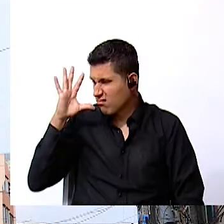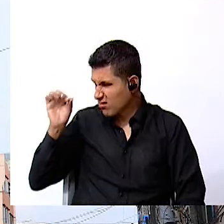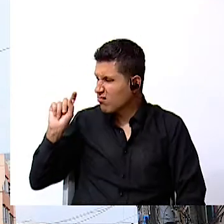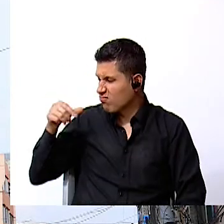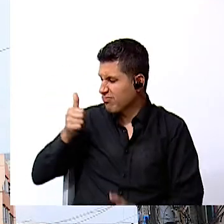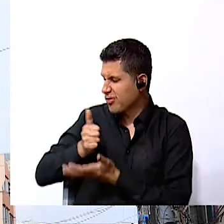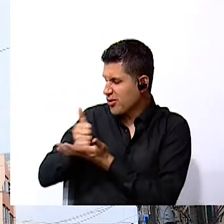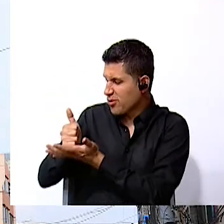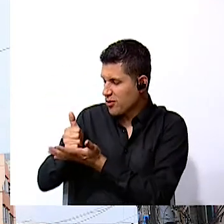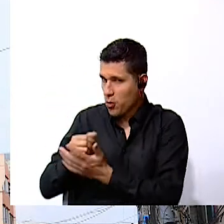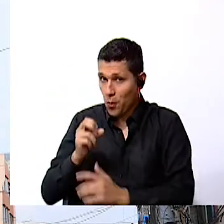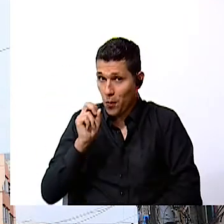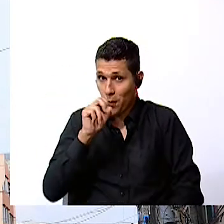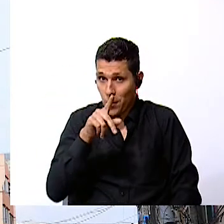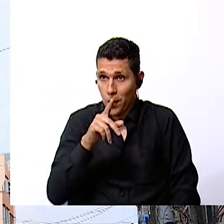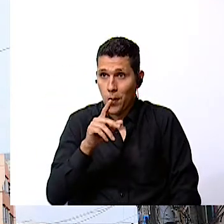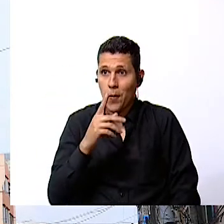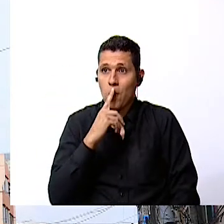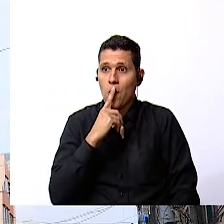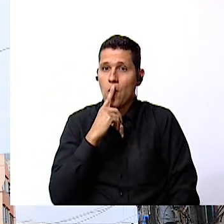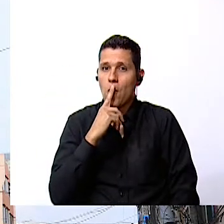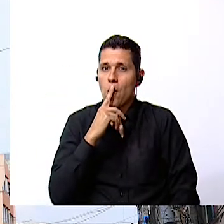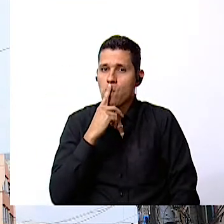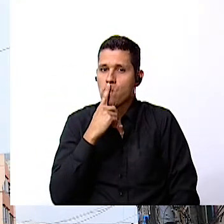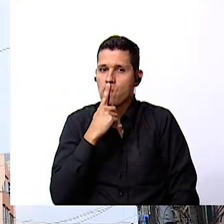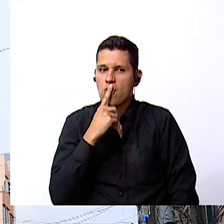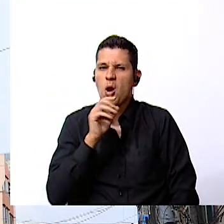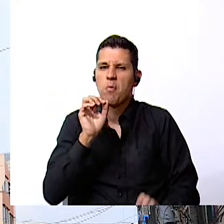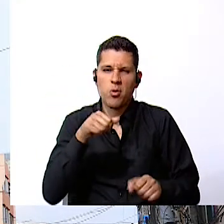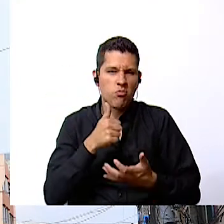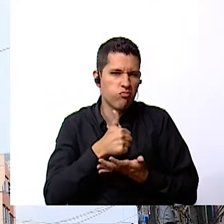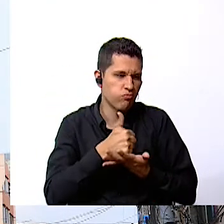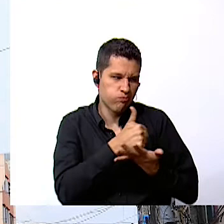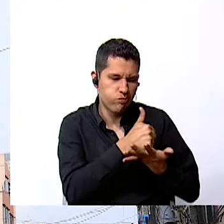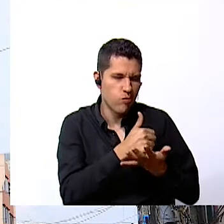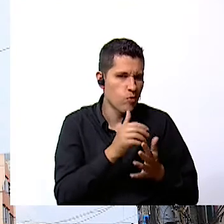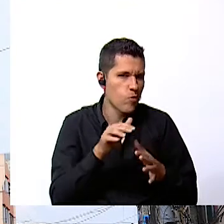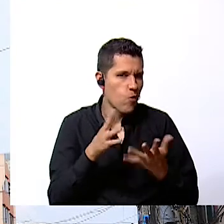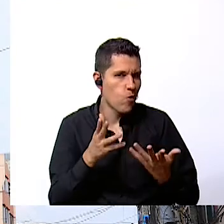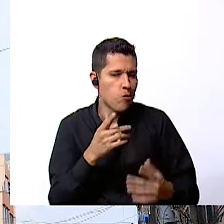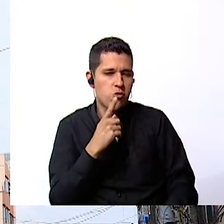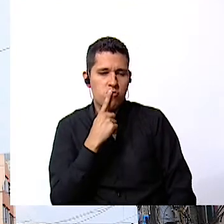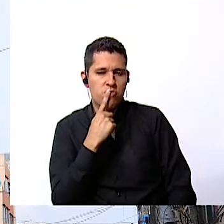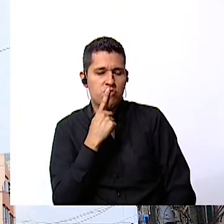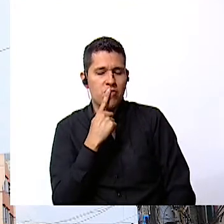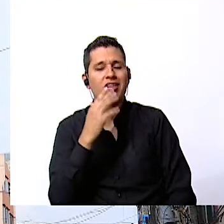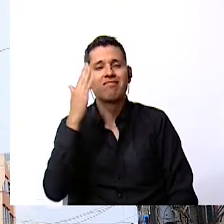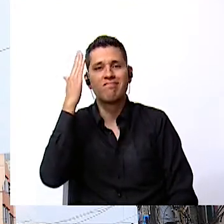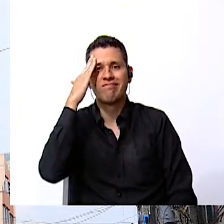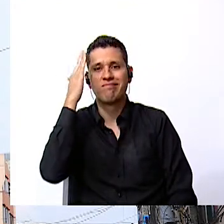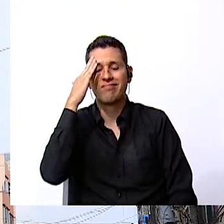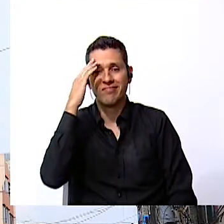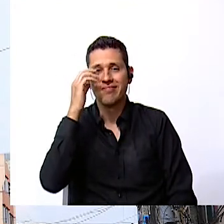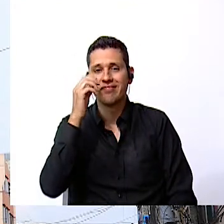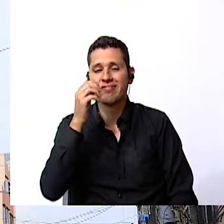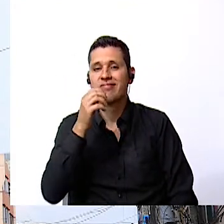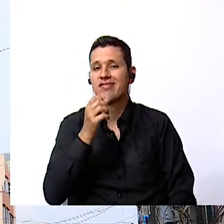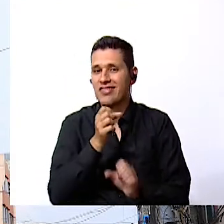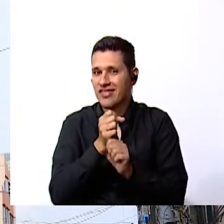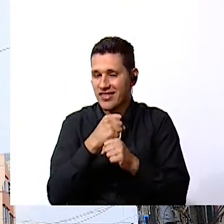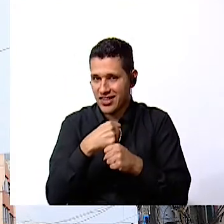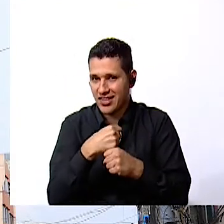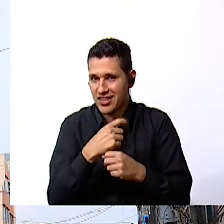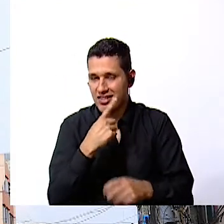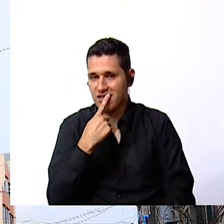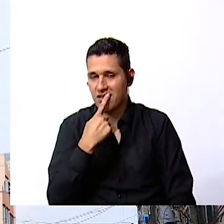do to help Mary here? Let's see. I know what to do. What about if we have